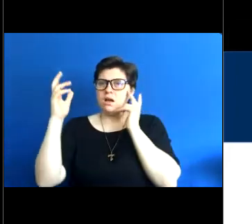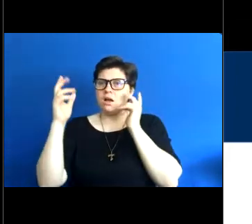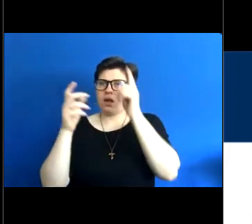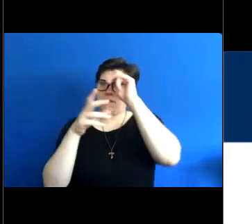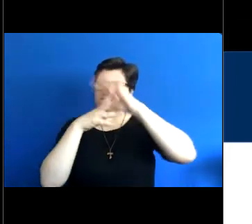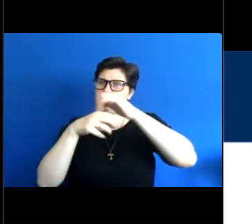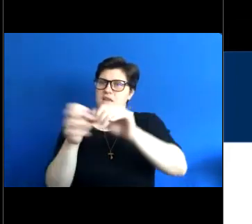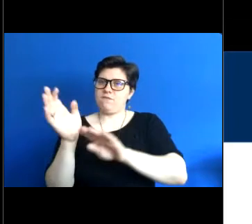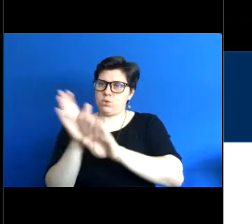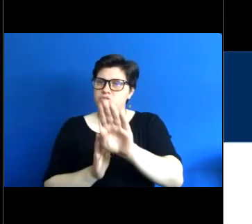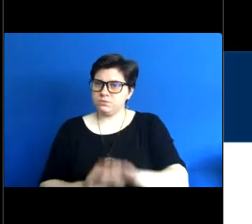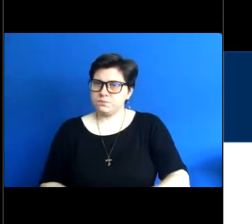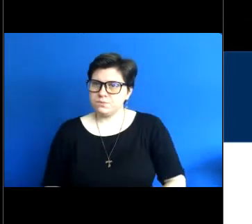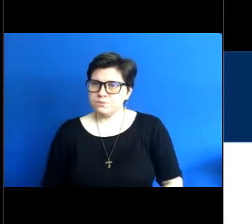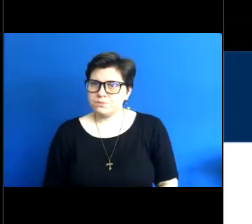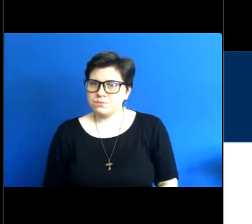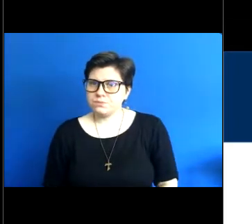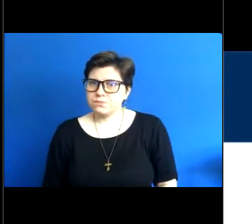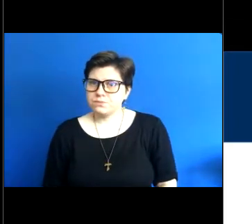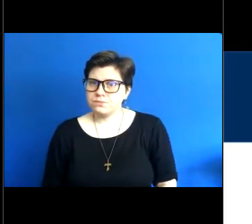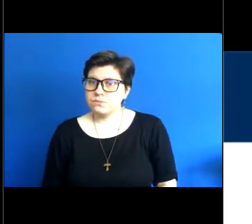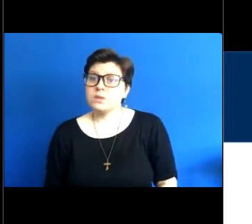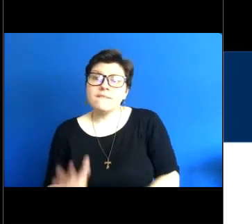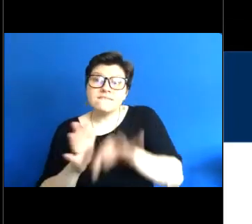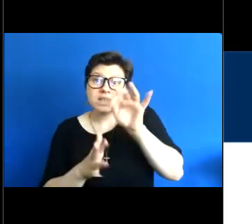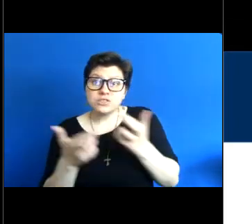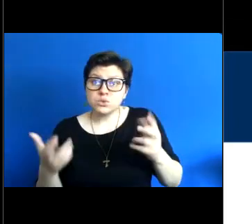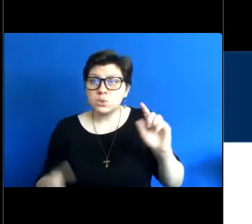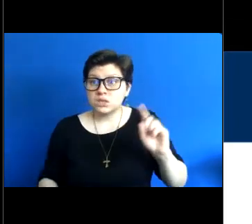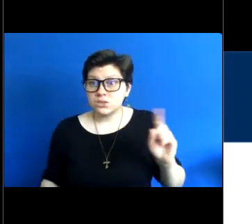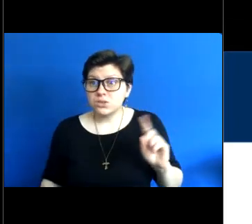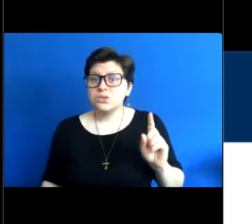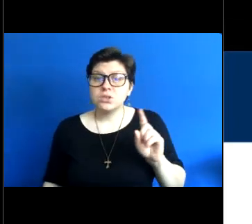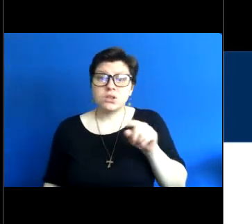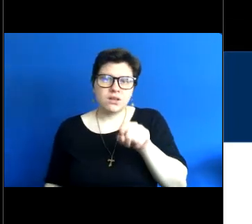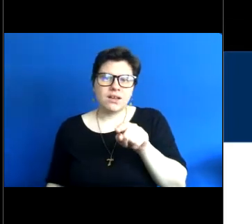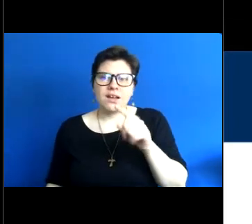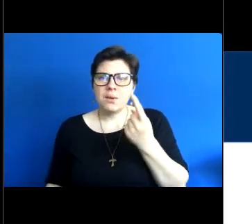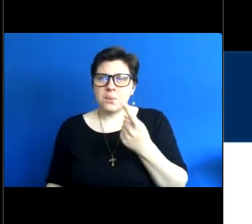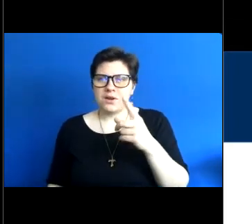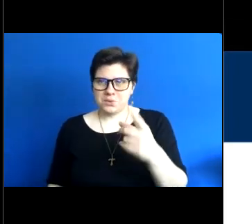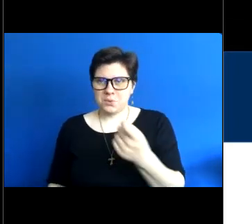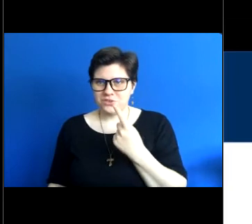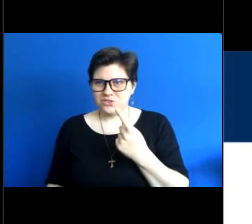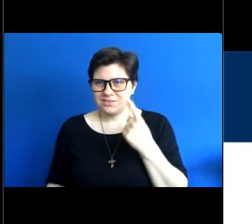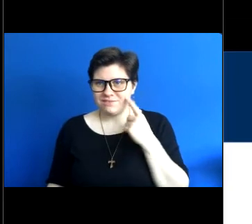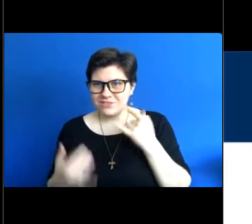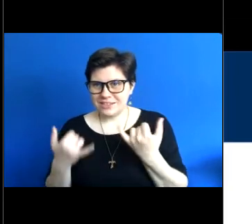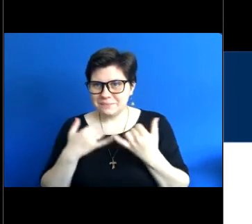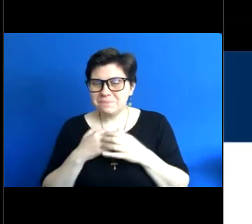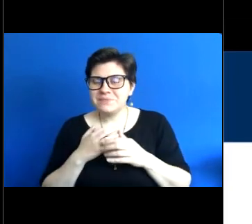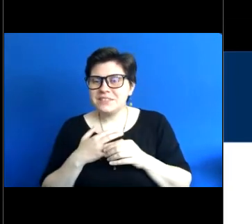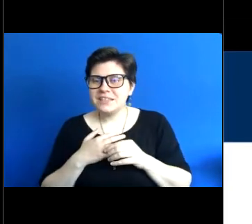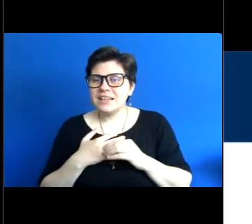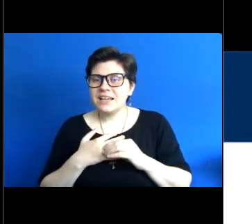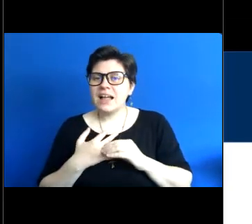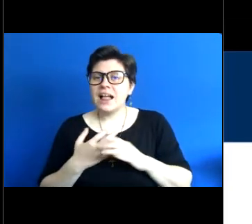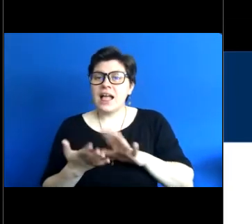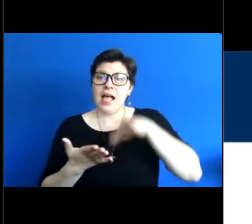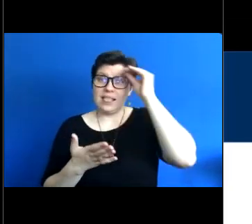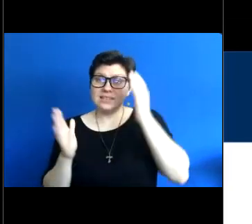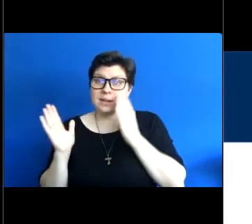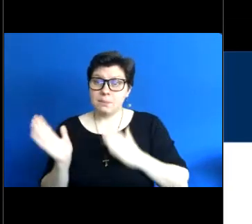reality. A place where we can find resources, and it was one of the poll questions for us today, lesson plans that